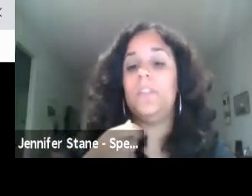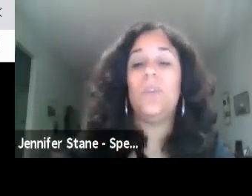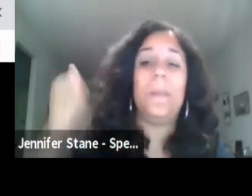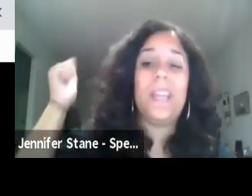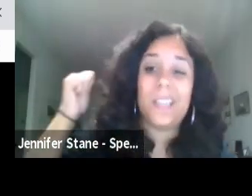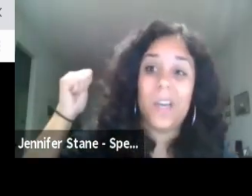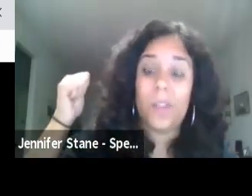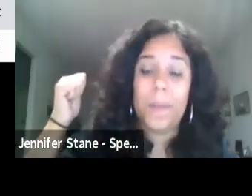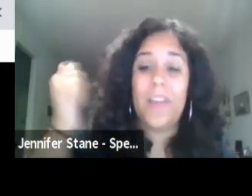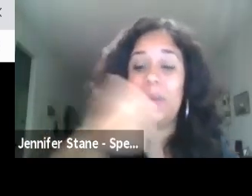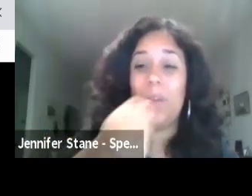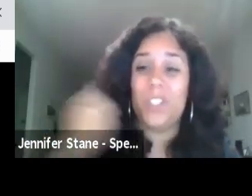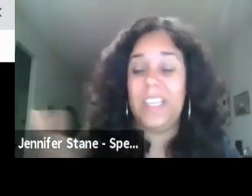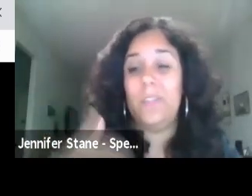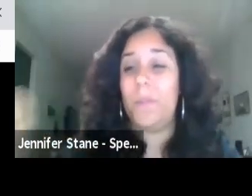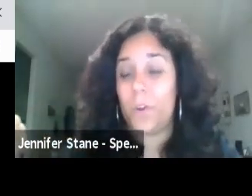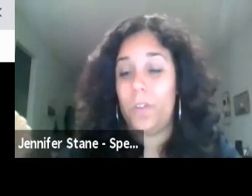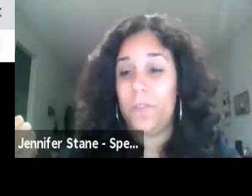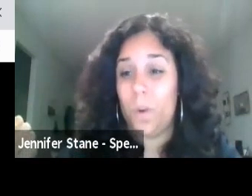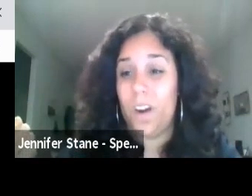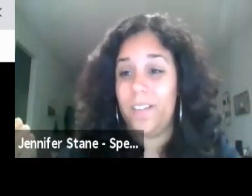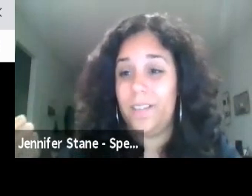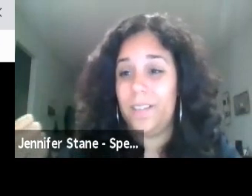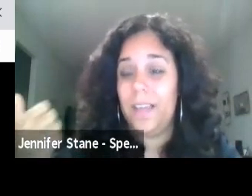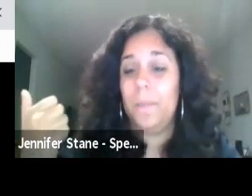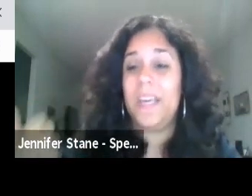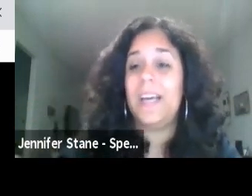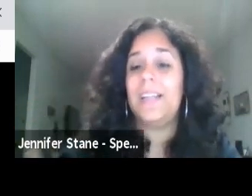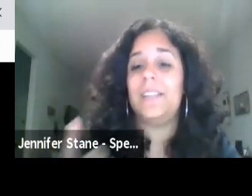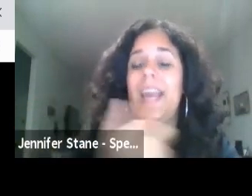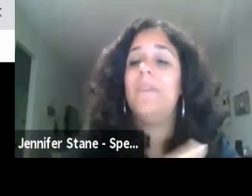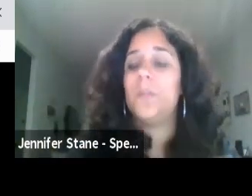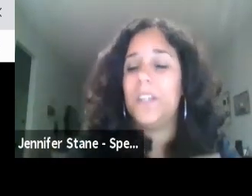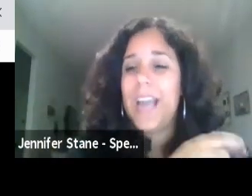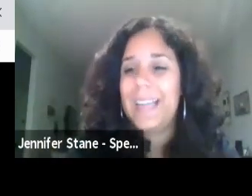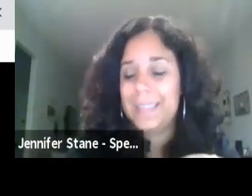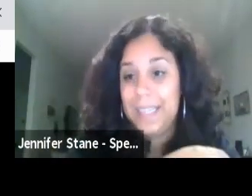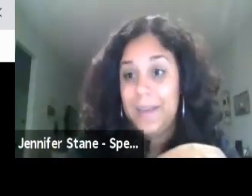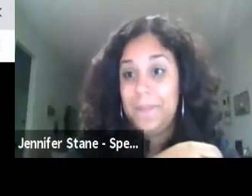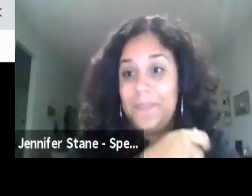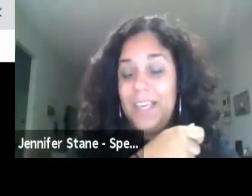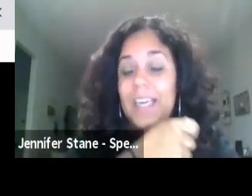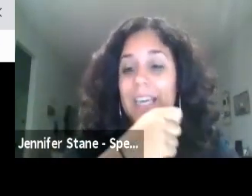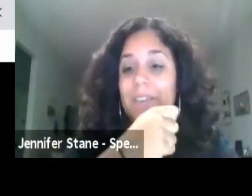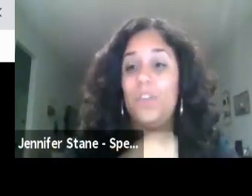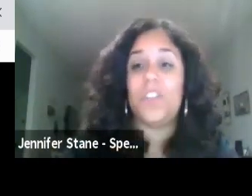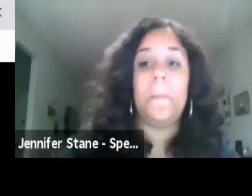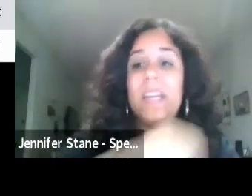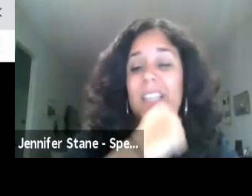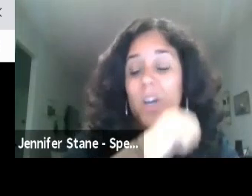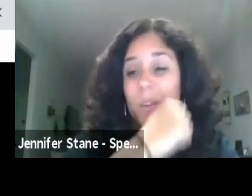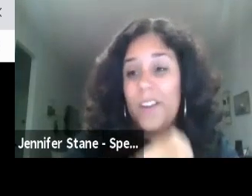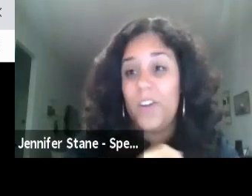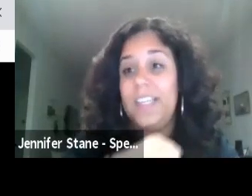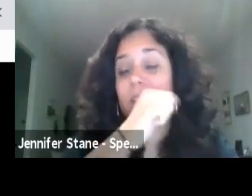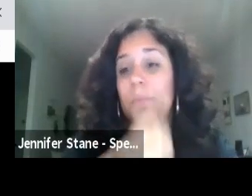you eat them, don't immediately go to the bathroom and brush your teeth right before you leave for work, because they have so much acid in them. If you just